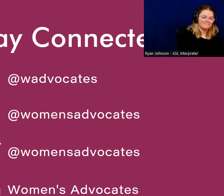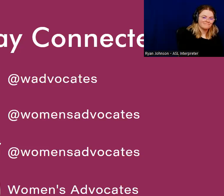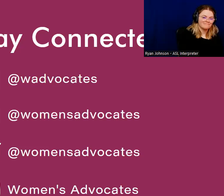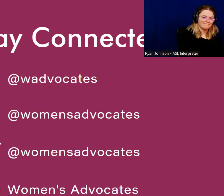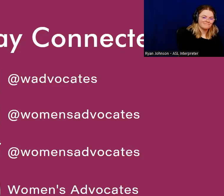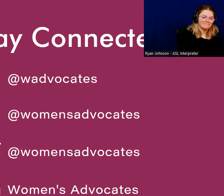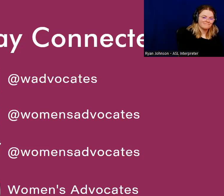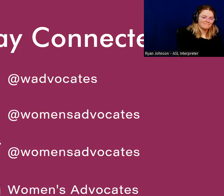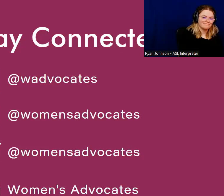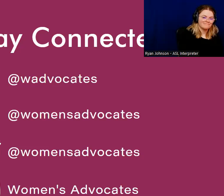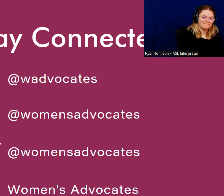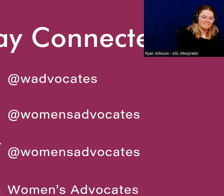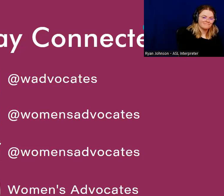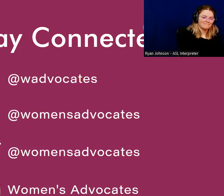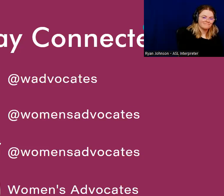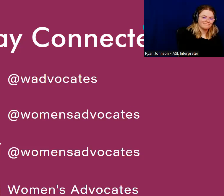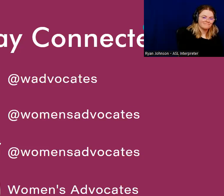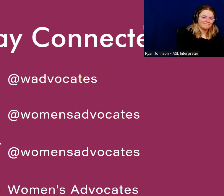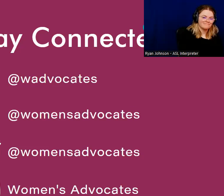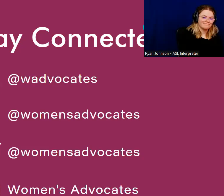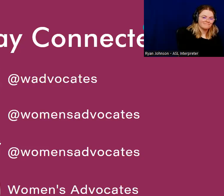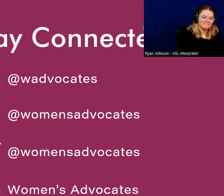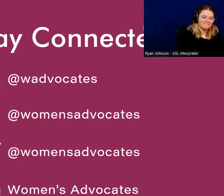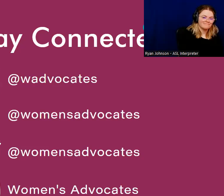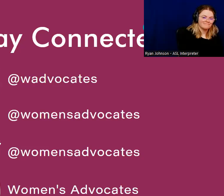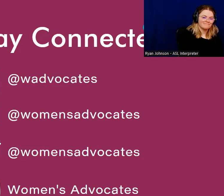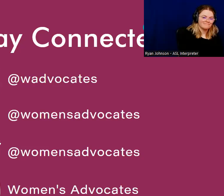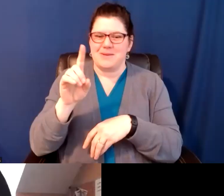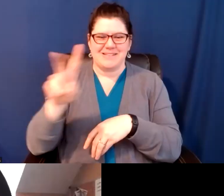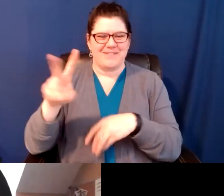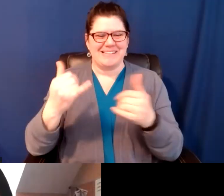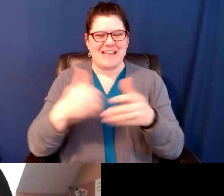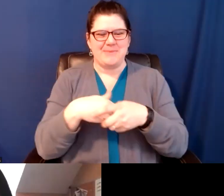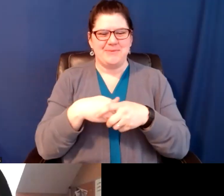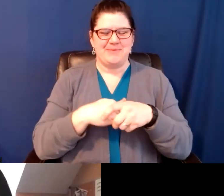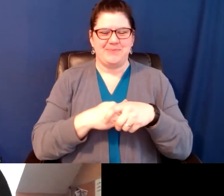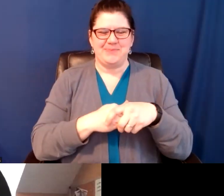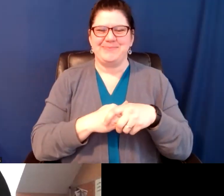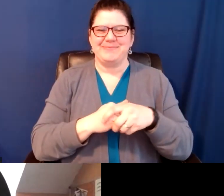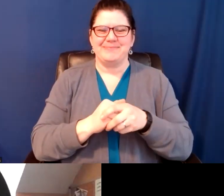media.